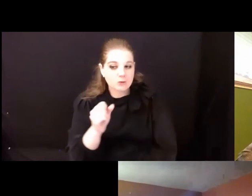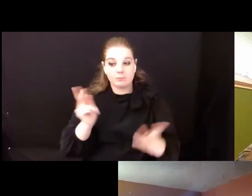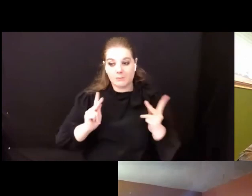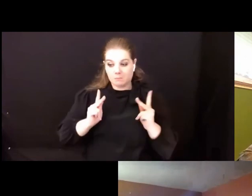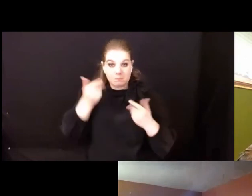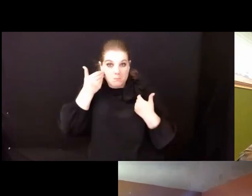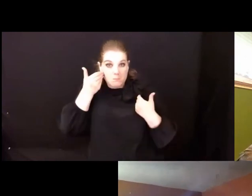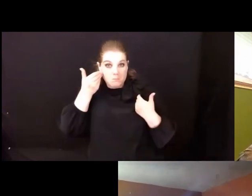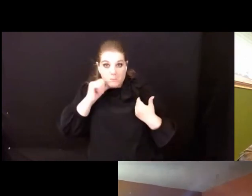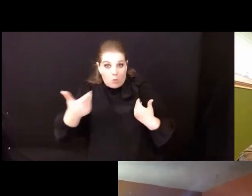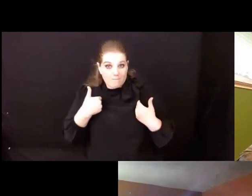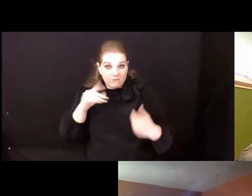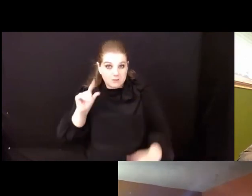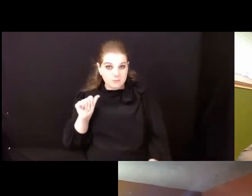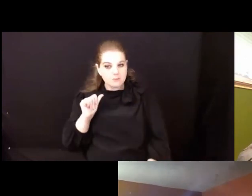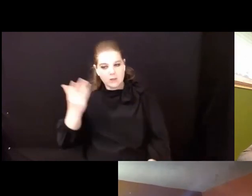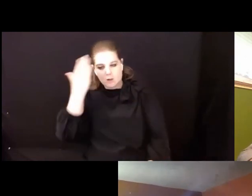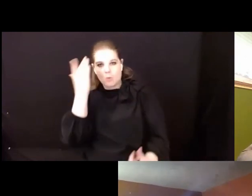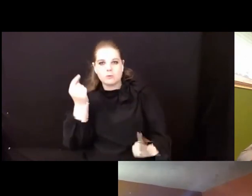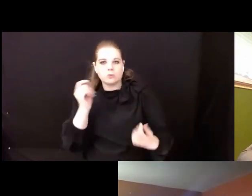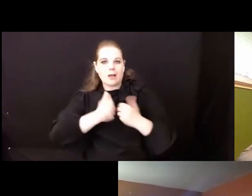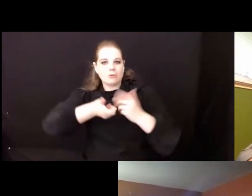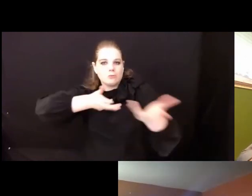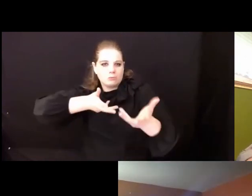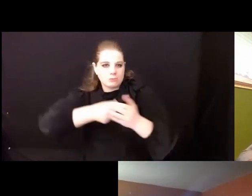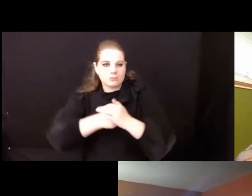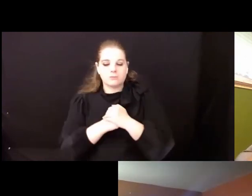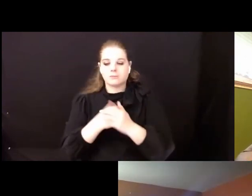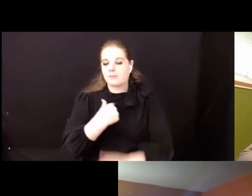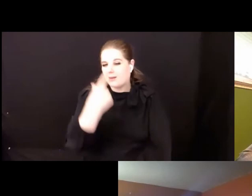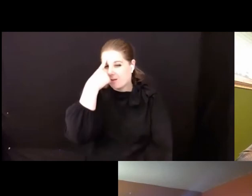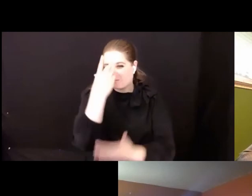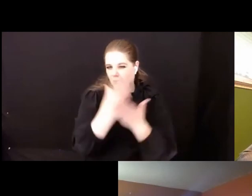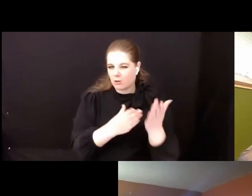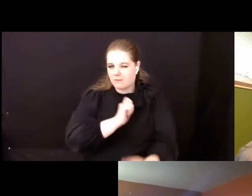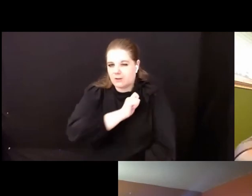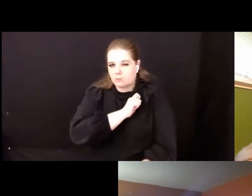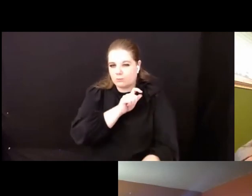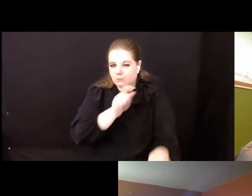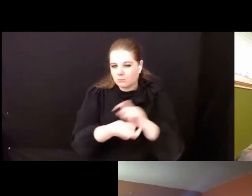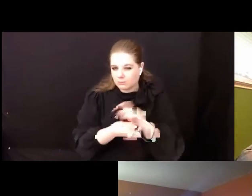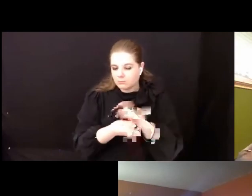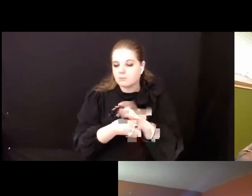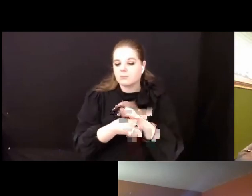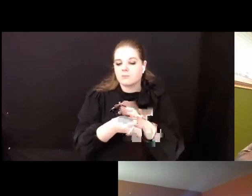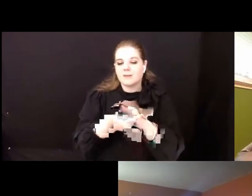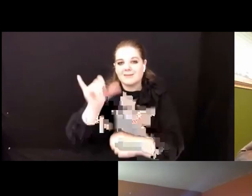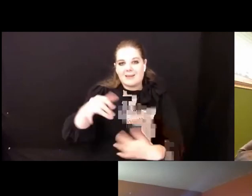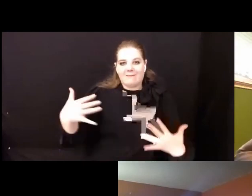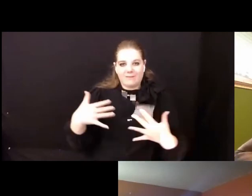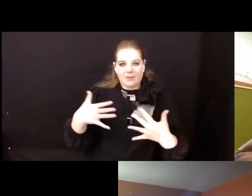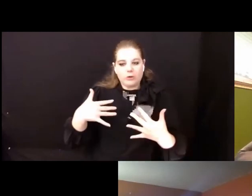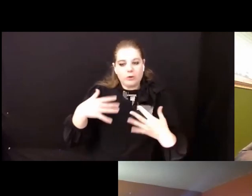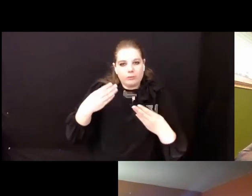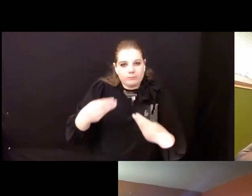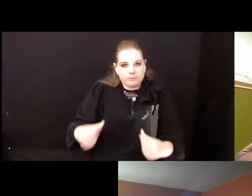know, I think a part of changing the attitude is helping to get over that fear of, I need to know how to, you know, what